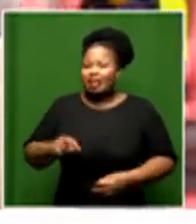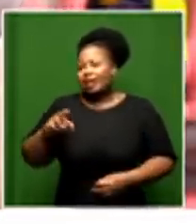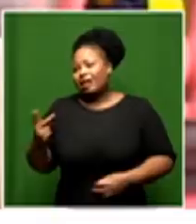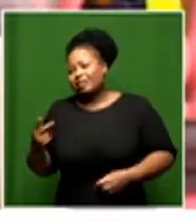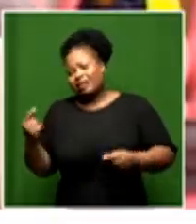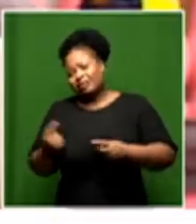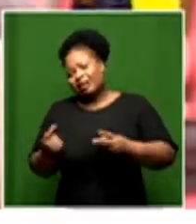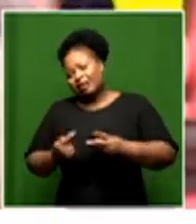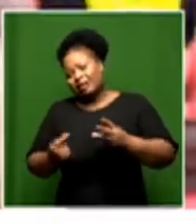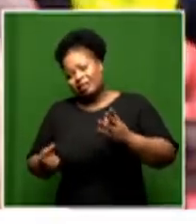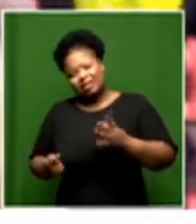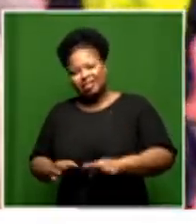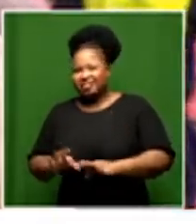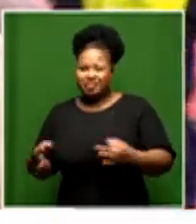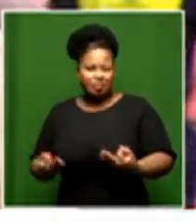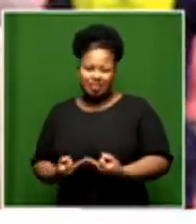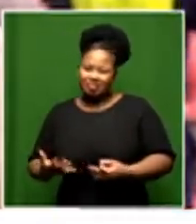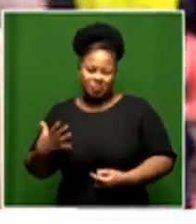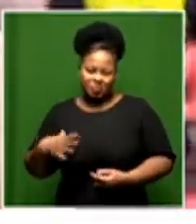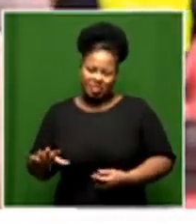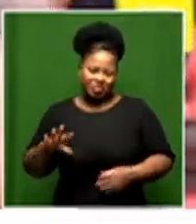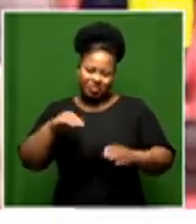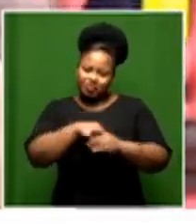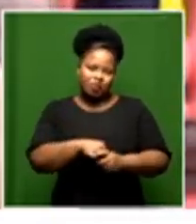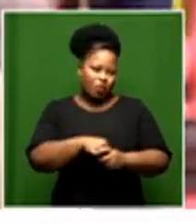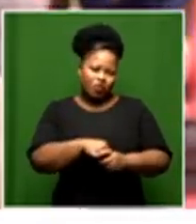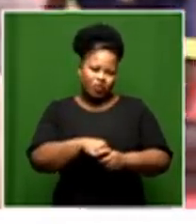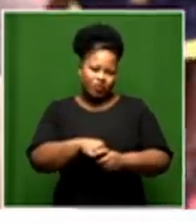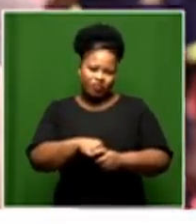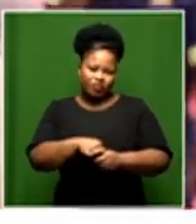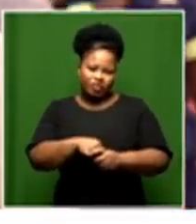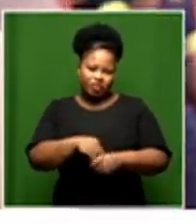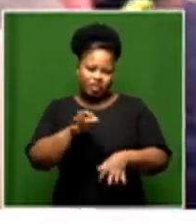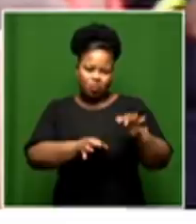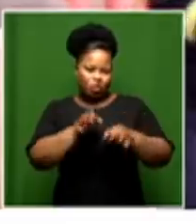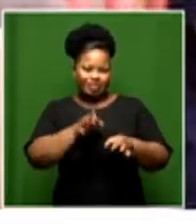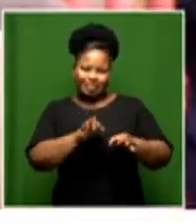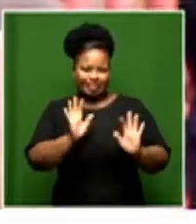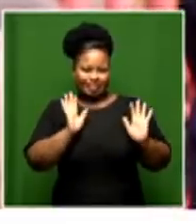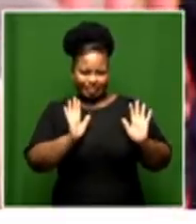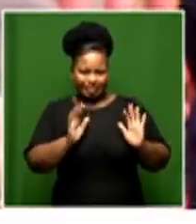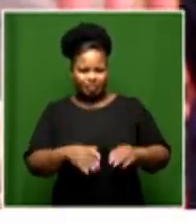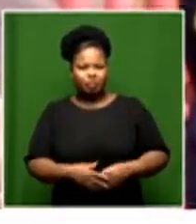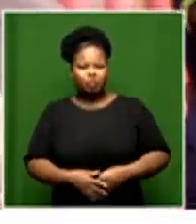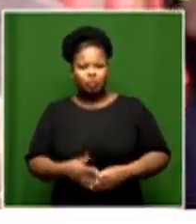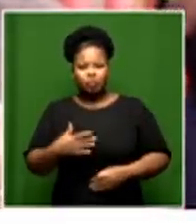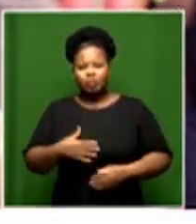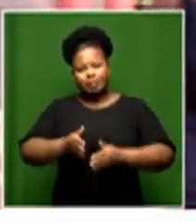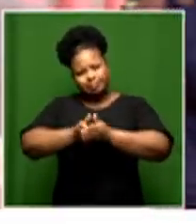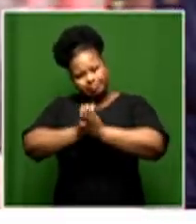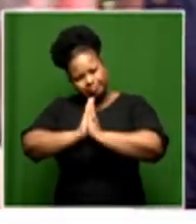nitty-gritties, as a family, we wouldn't like to be entangled in the politics. We humbly